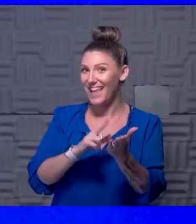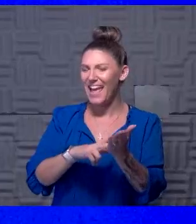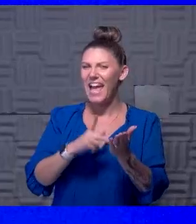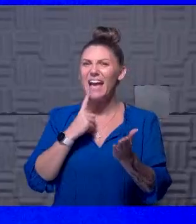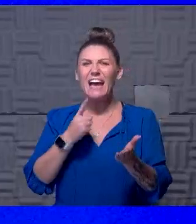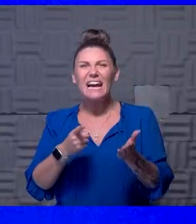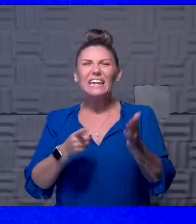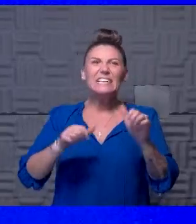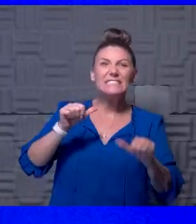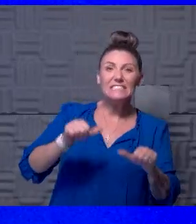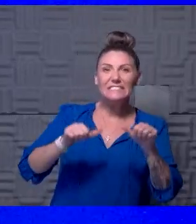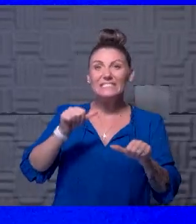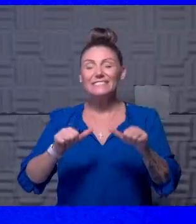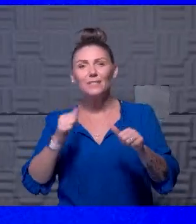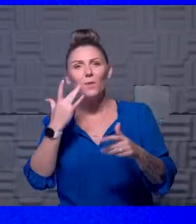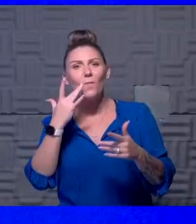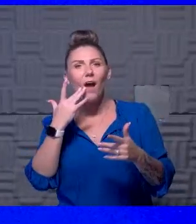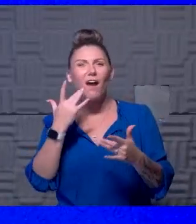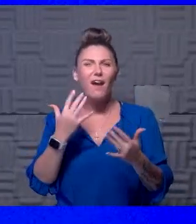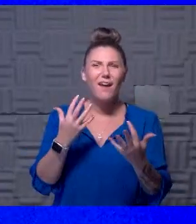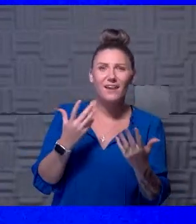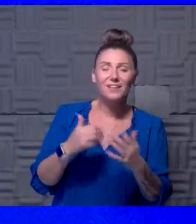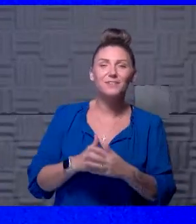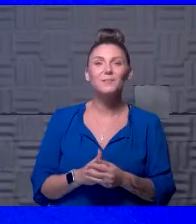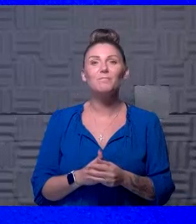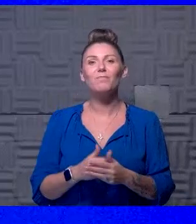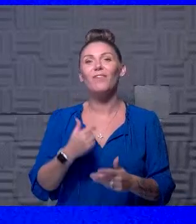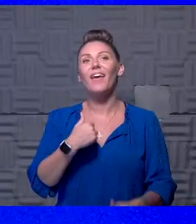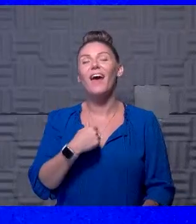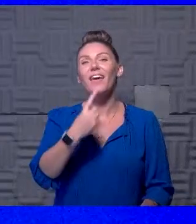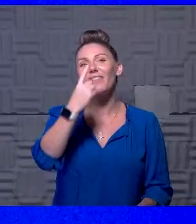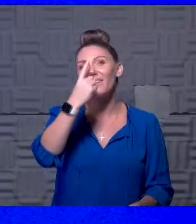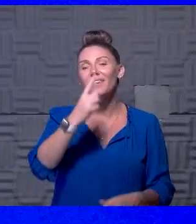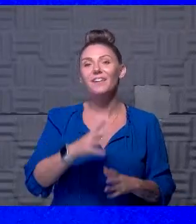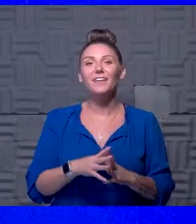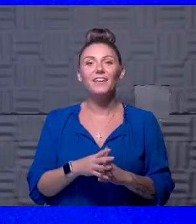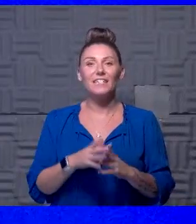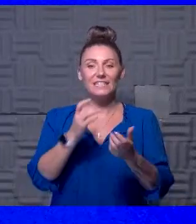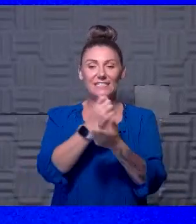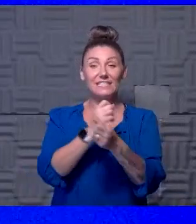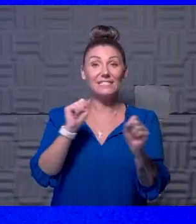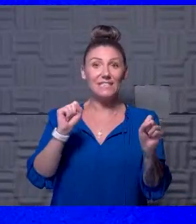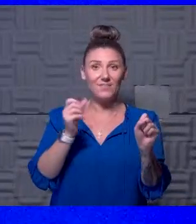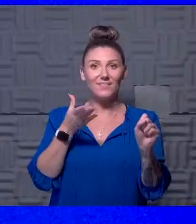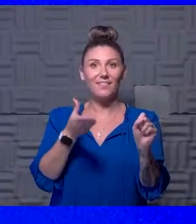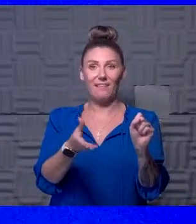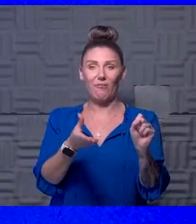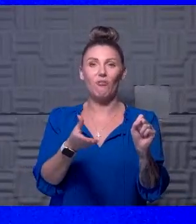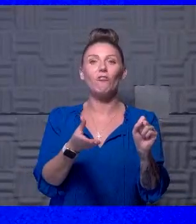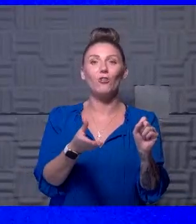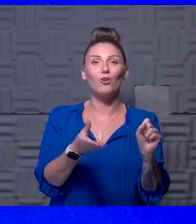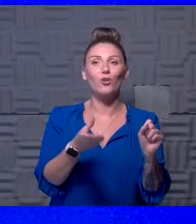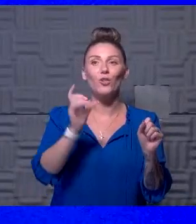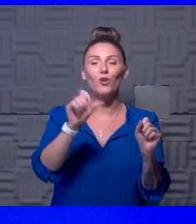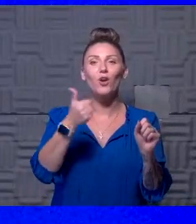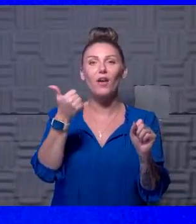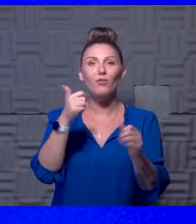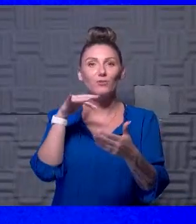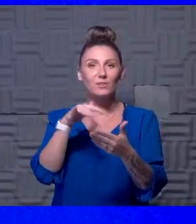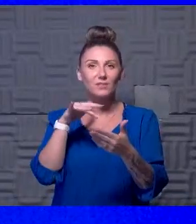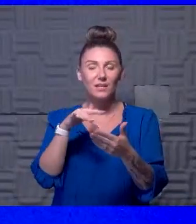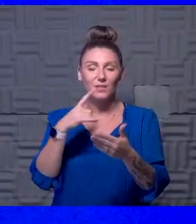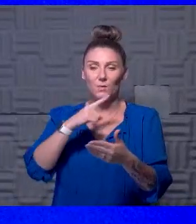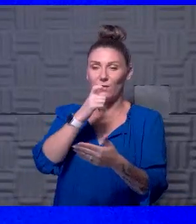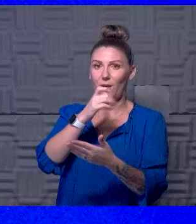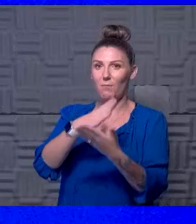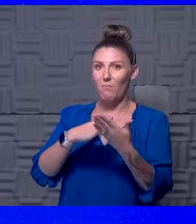me why are you hesitating? Yeah. Well, I think that the safety is there. There are other studies, although we aren't